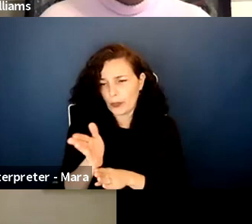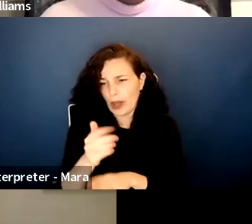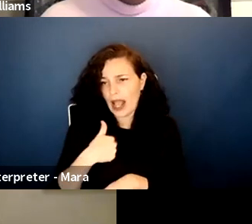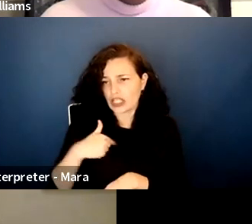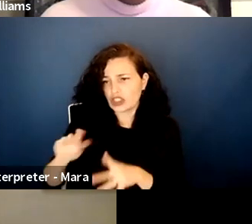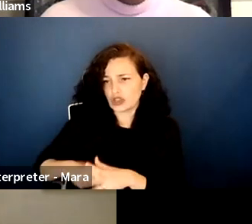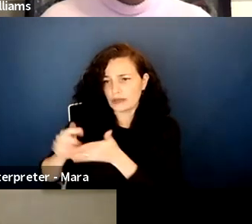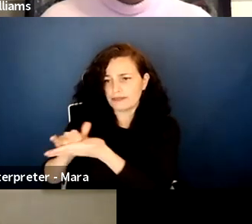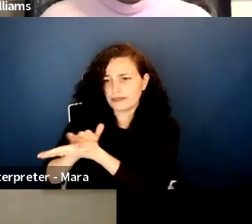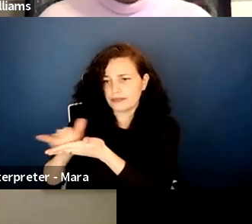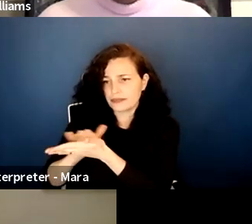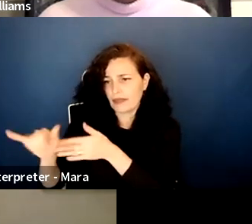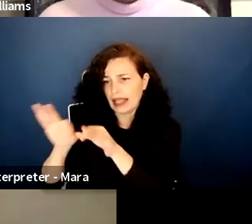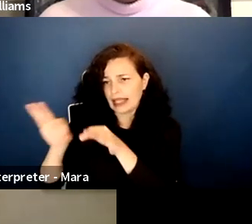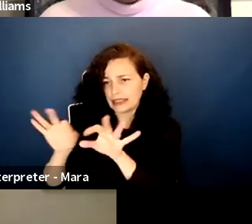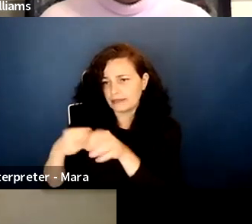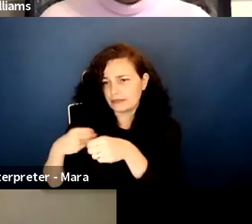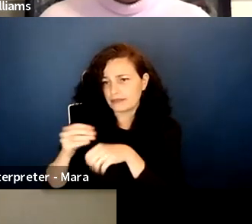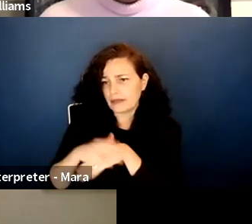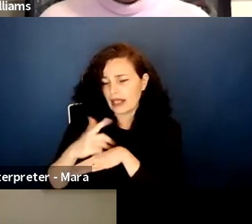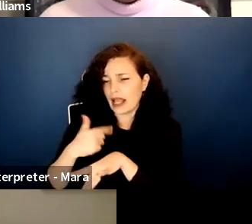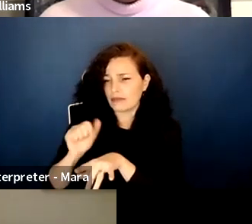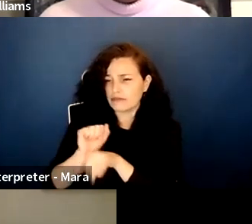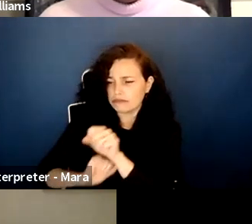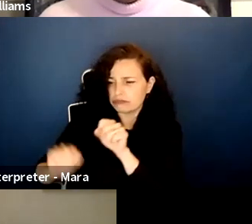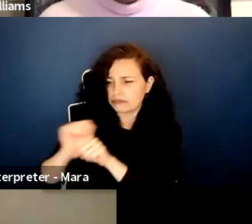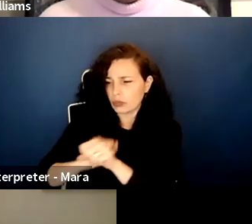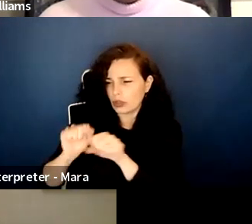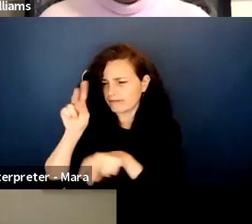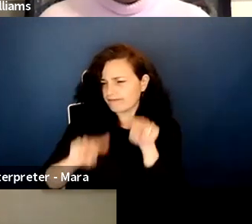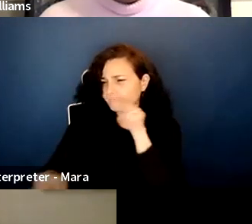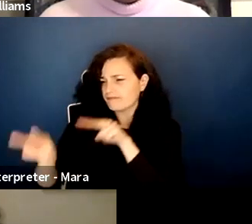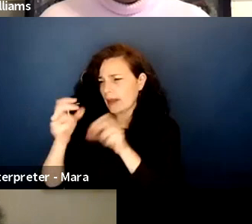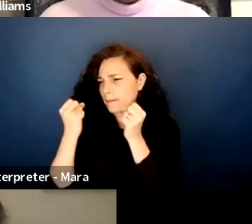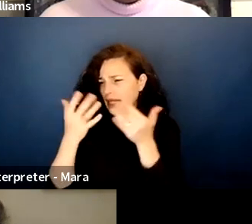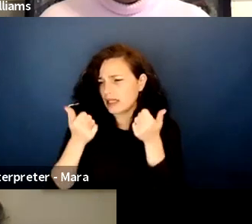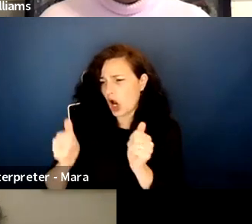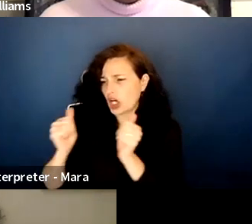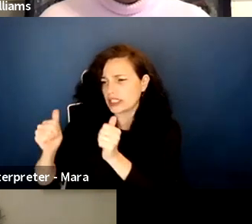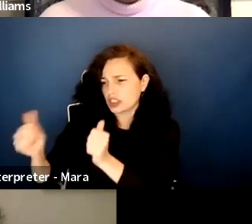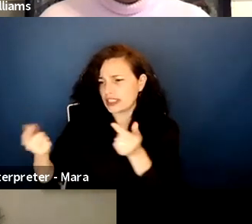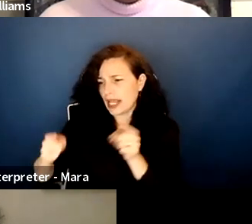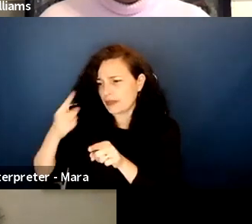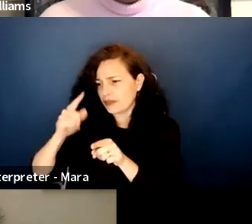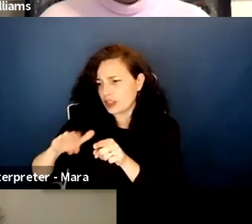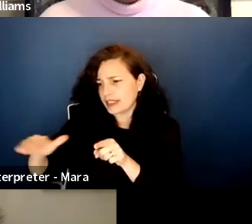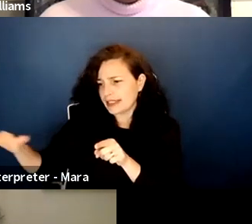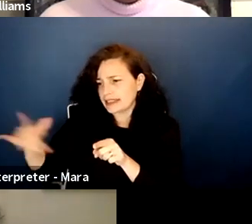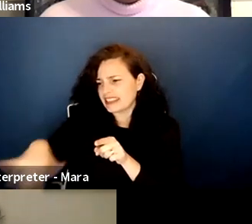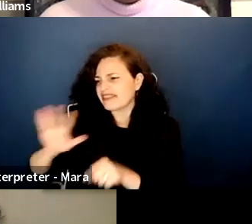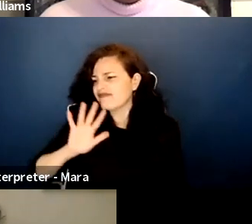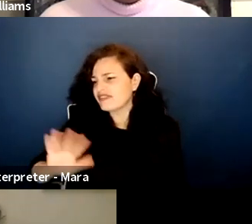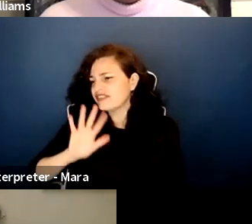casting commercials. And my observation is that there was a lot of auditions for kids that were like 5,